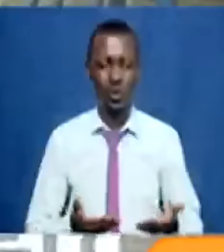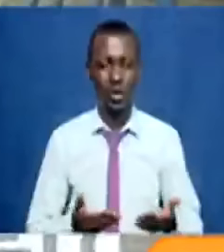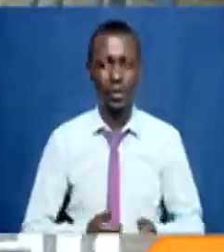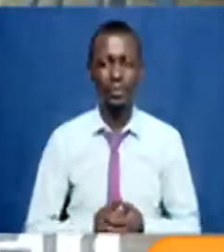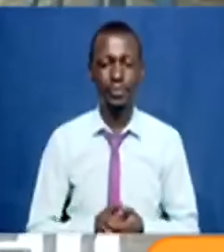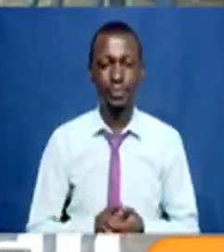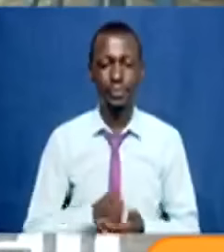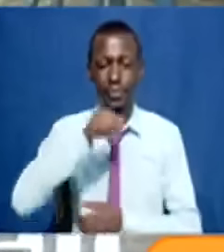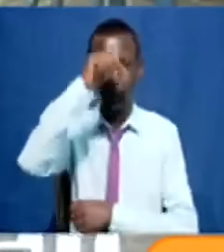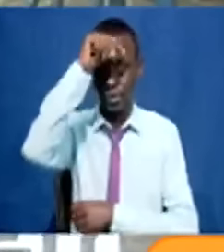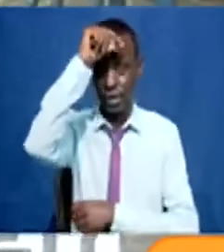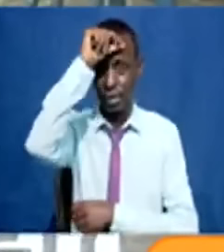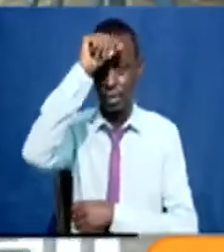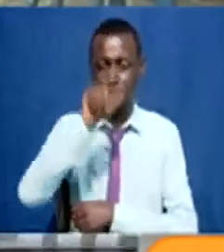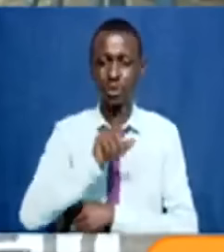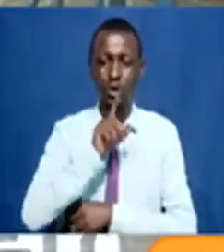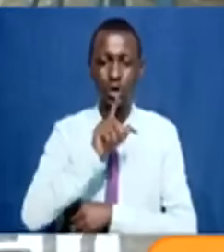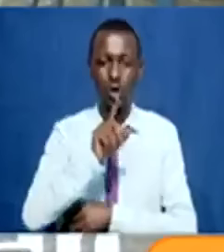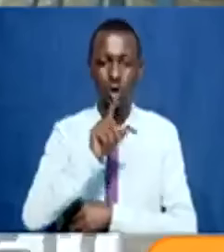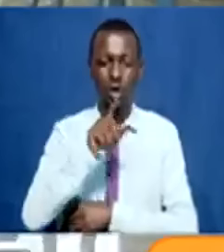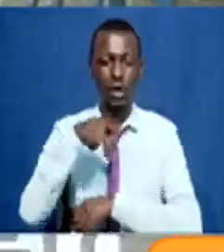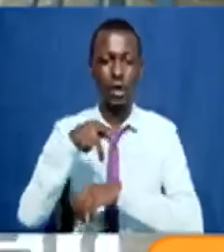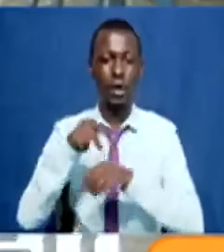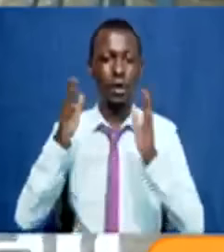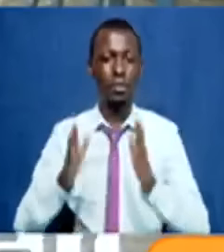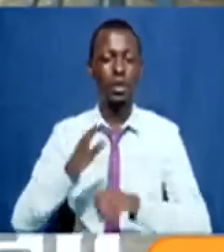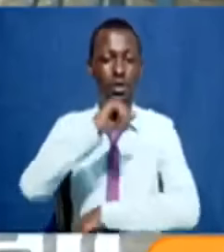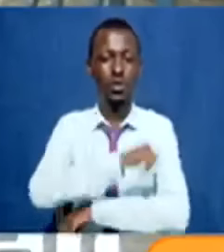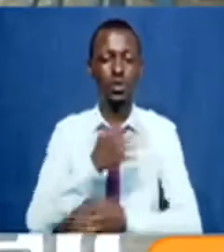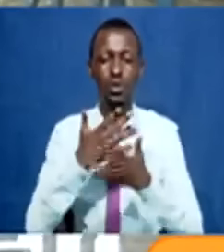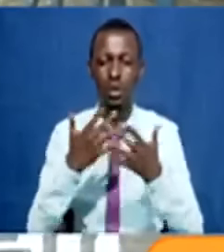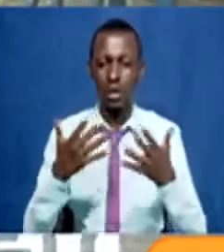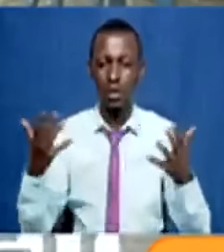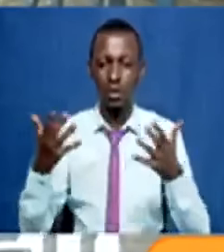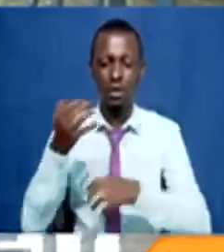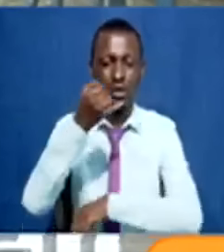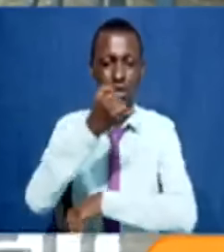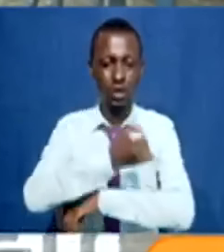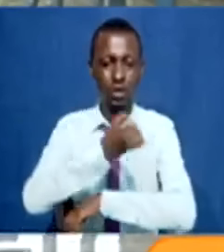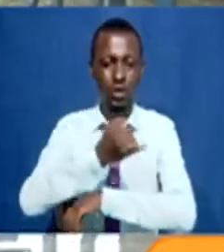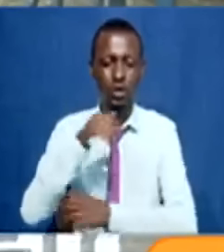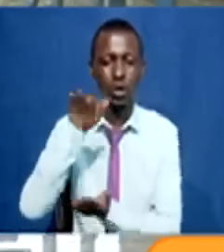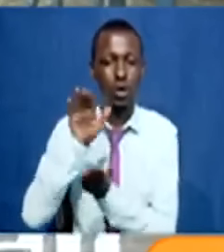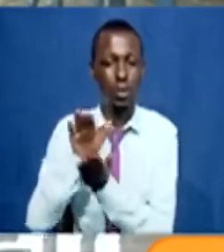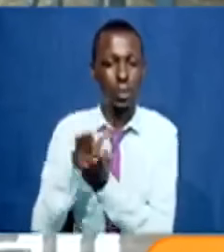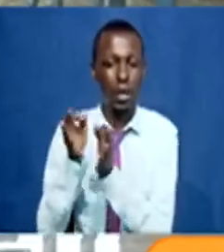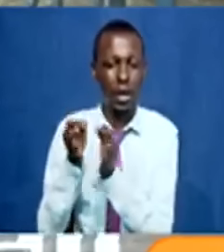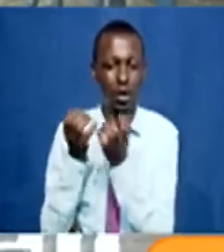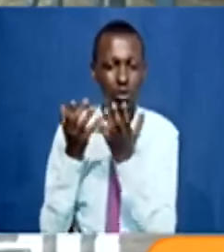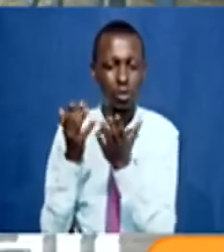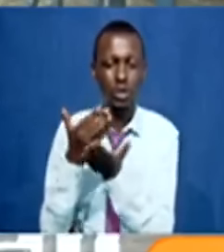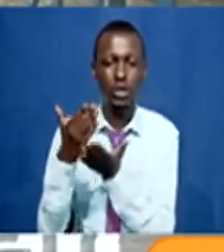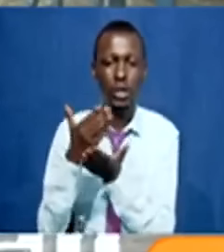The government has directed school heads across the country to share their institution's bank details by